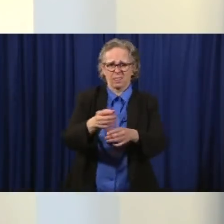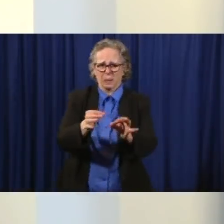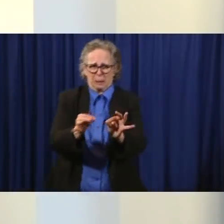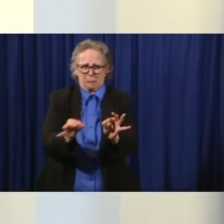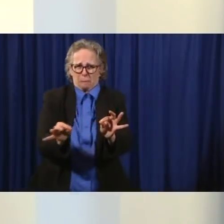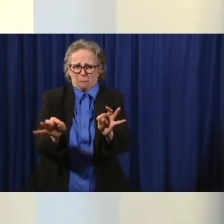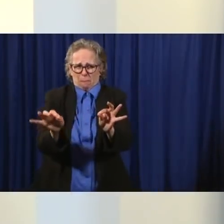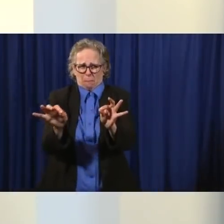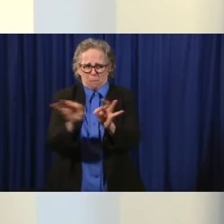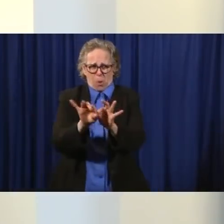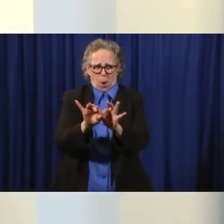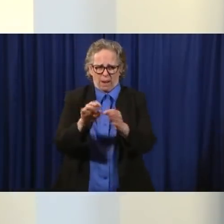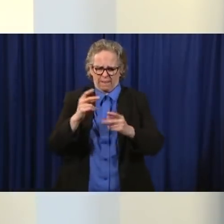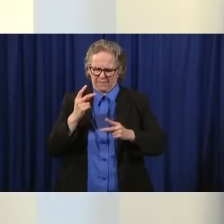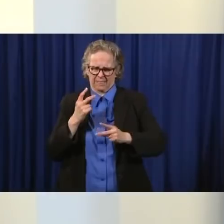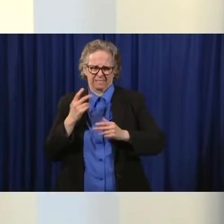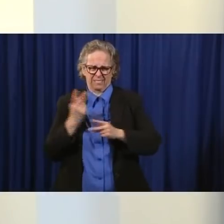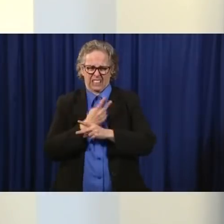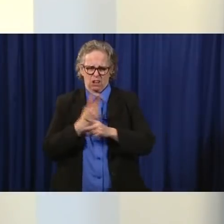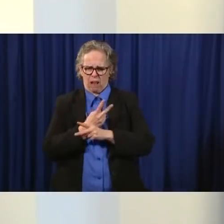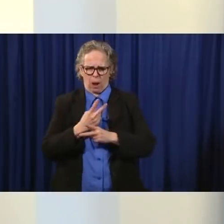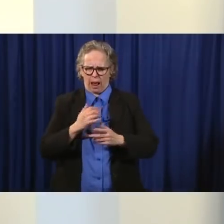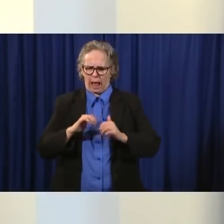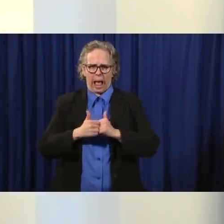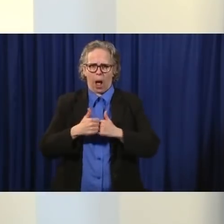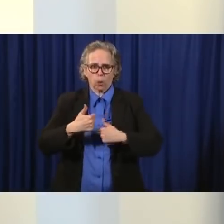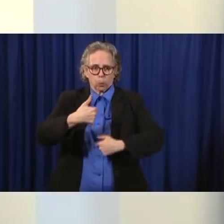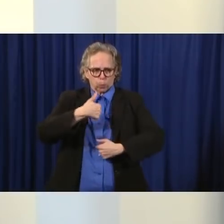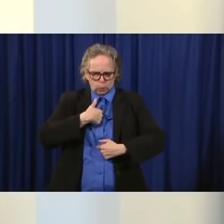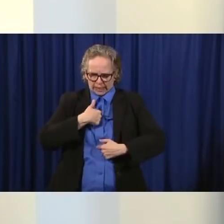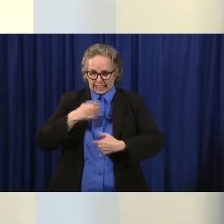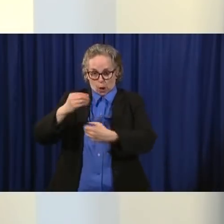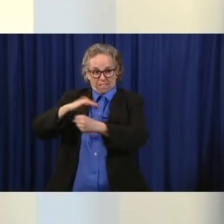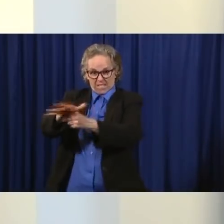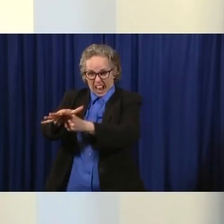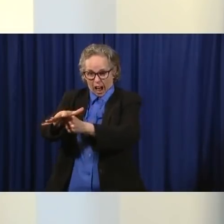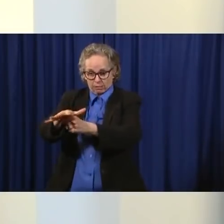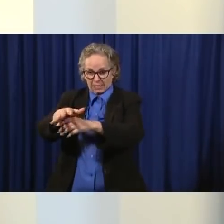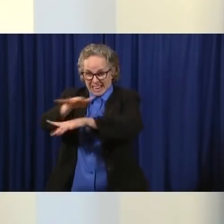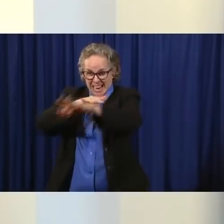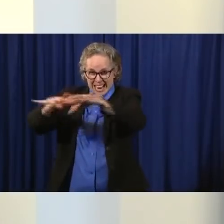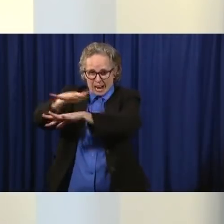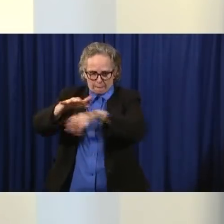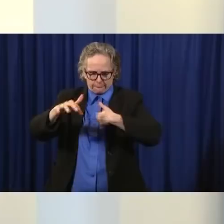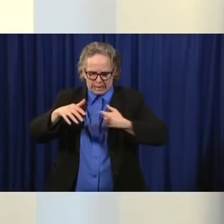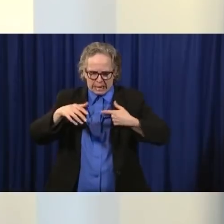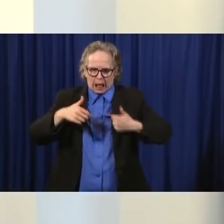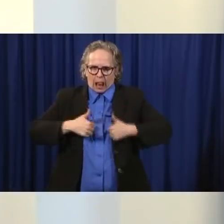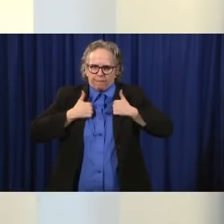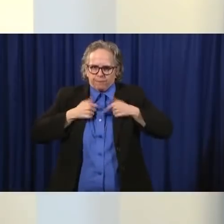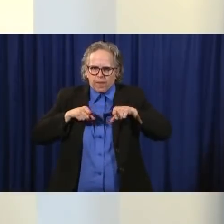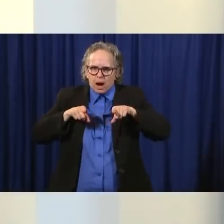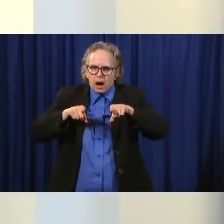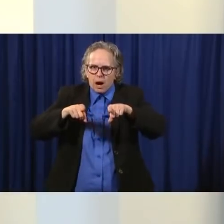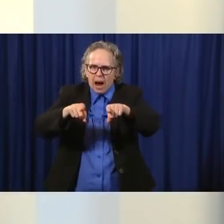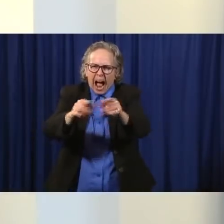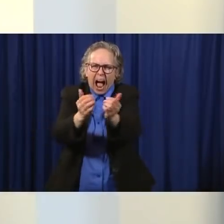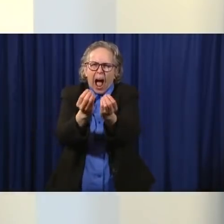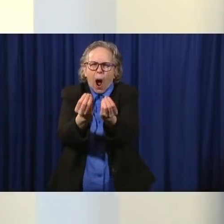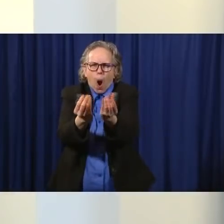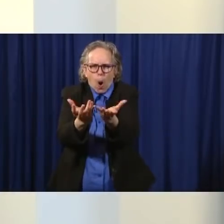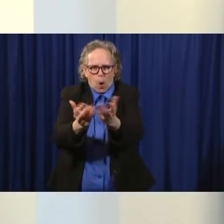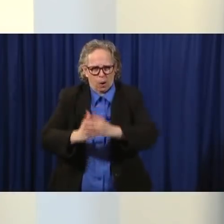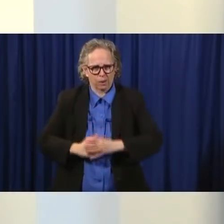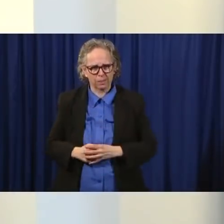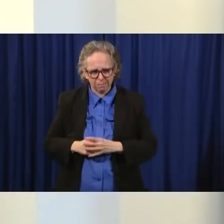this virus. And the orders we did originally, if we go back to my initial meeting everyone at home,